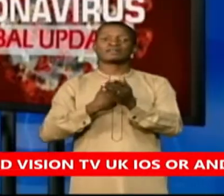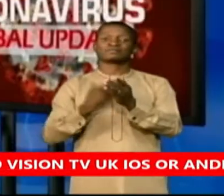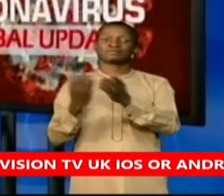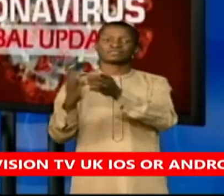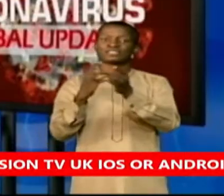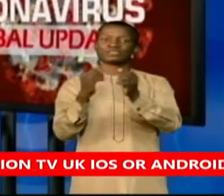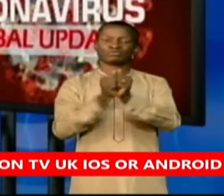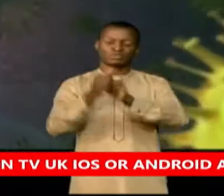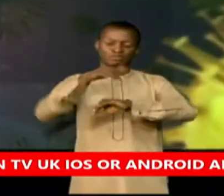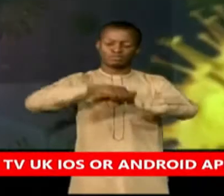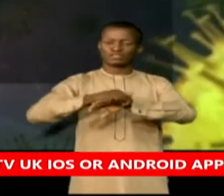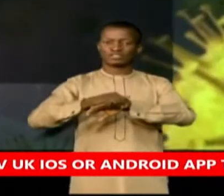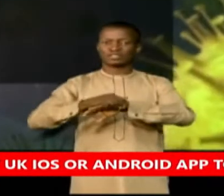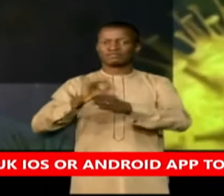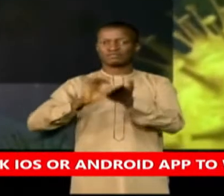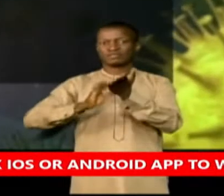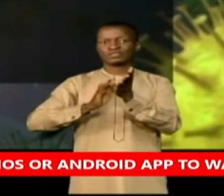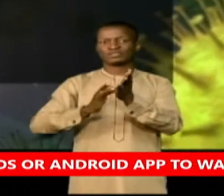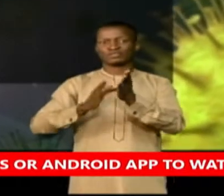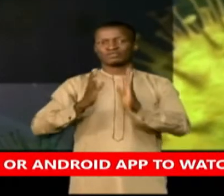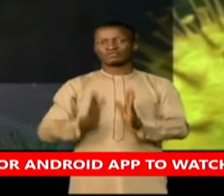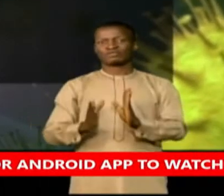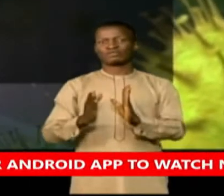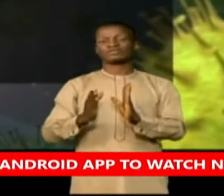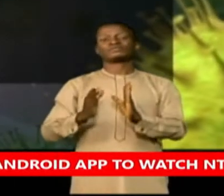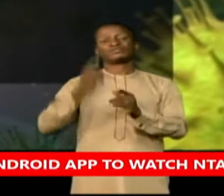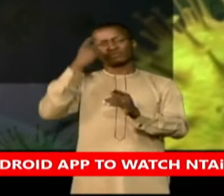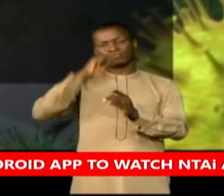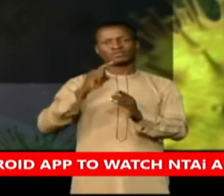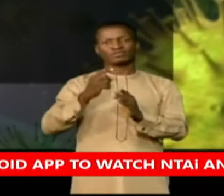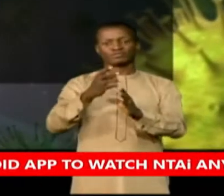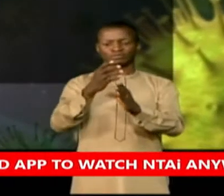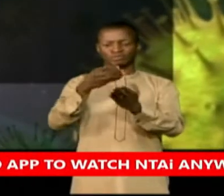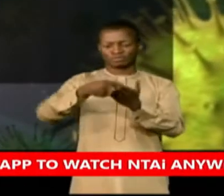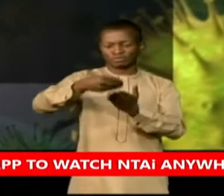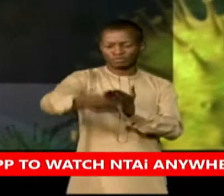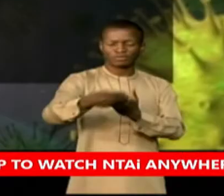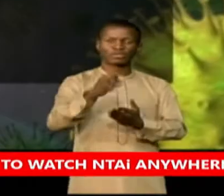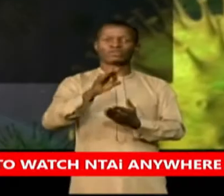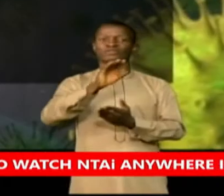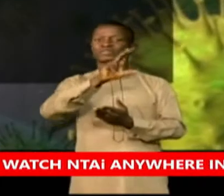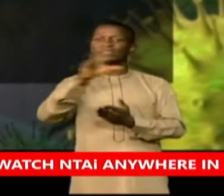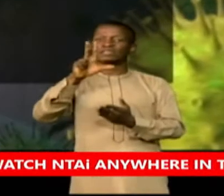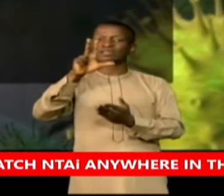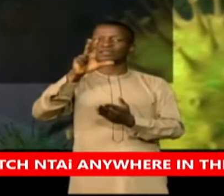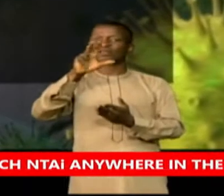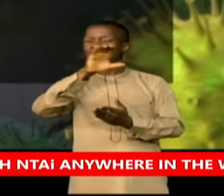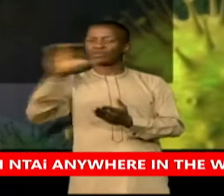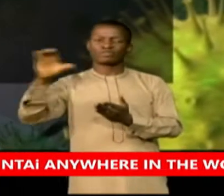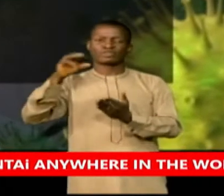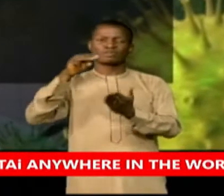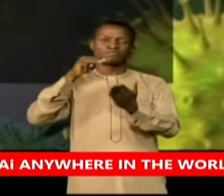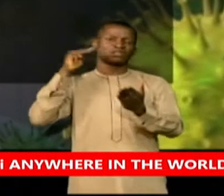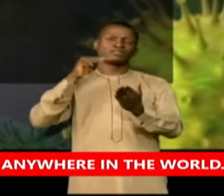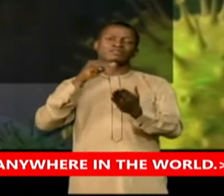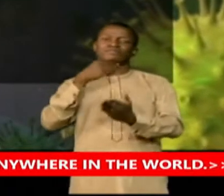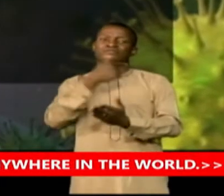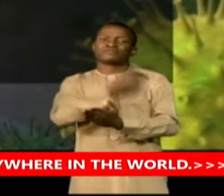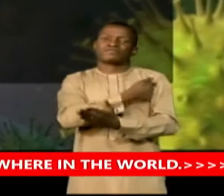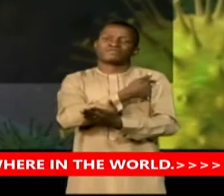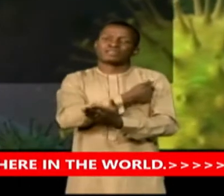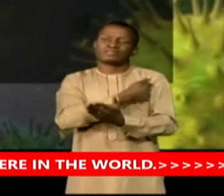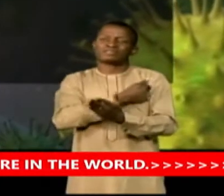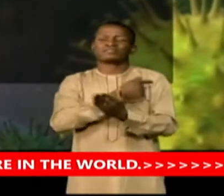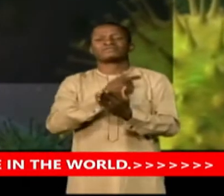British pharmaceutical firm AstraZeneca for the purchase of at least 300 million doses of its potential